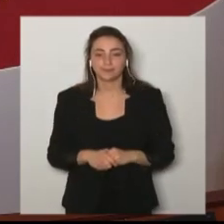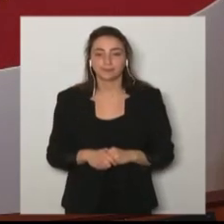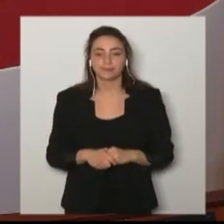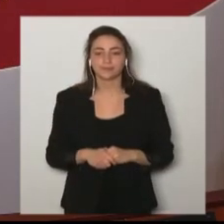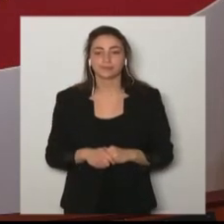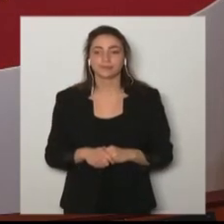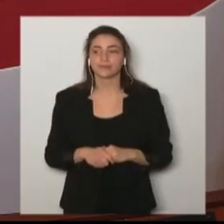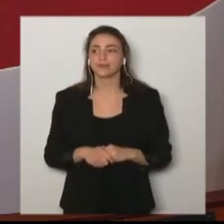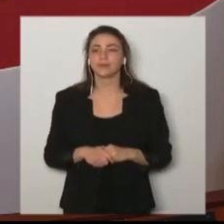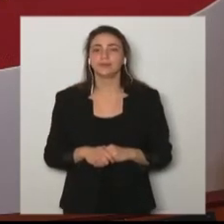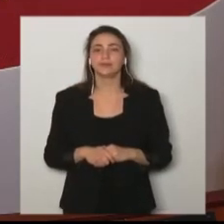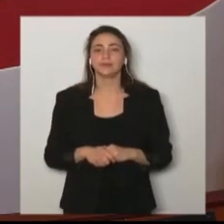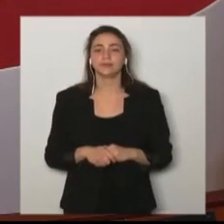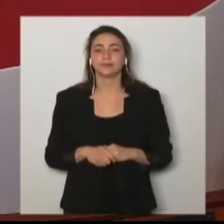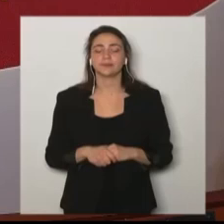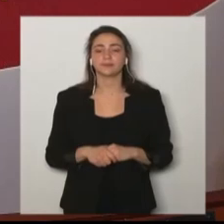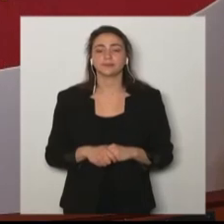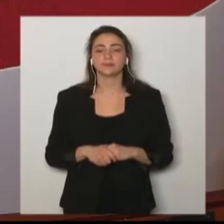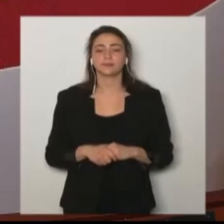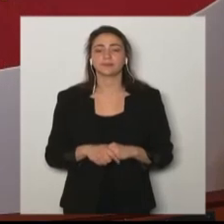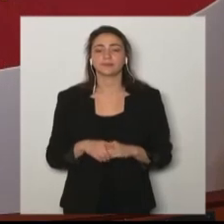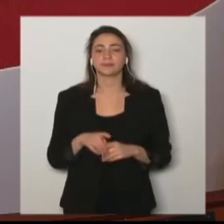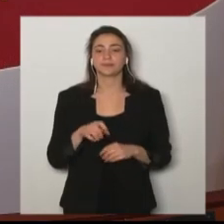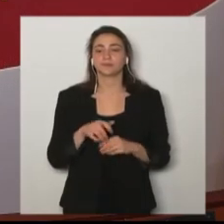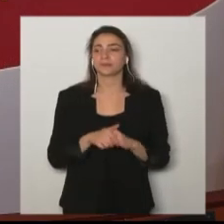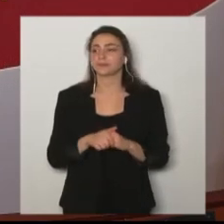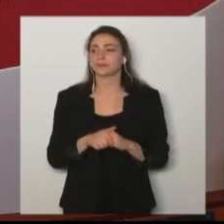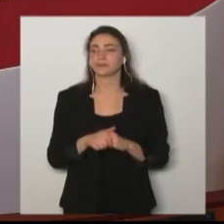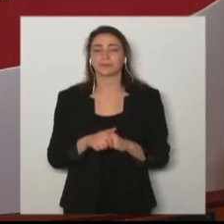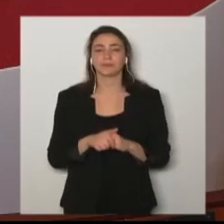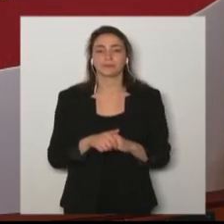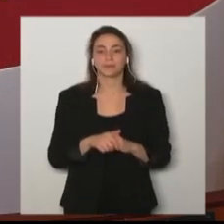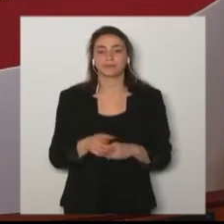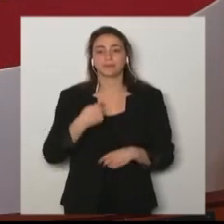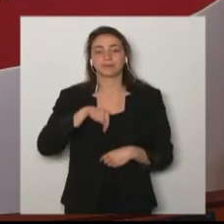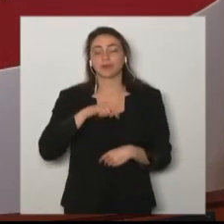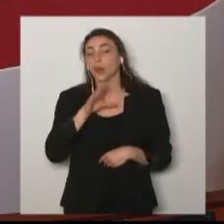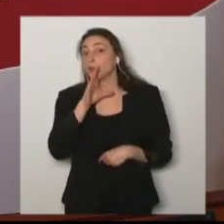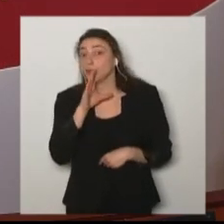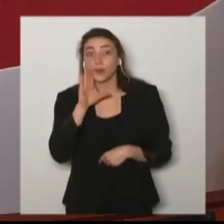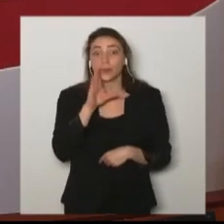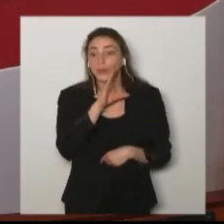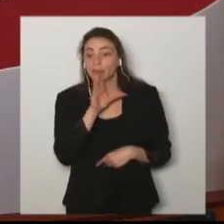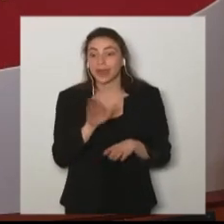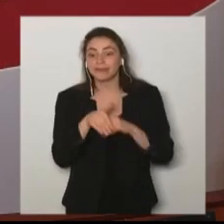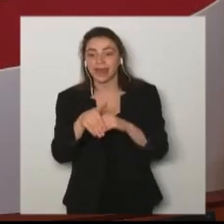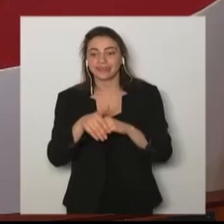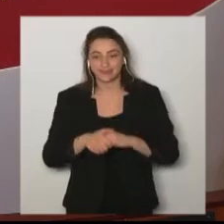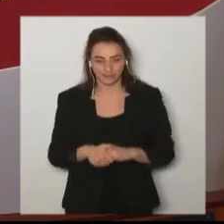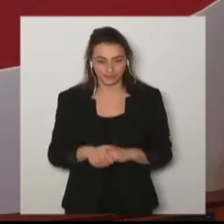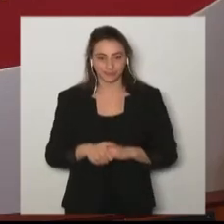D'adresser. It's like, you know, in the theater, I'm the guy who's hidden and give you the word. D'adresser cancer et